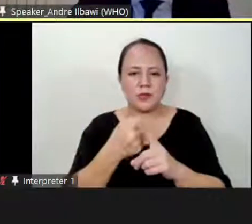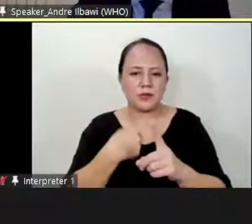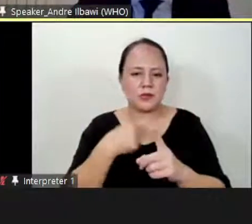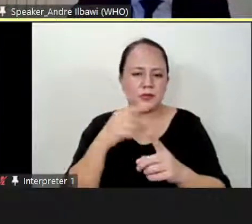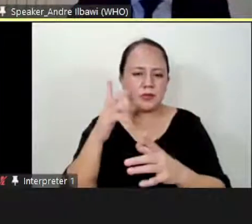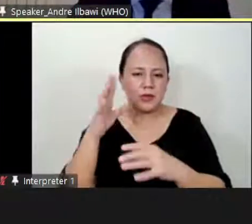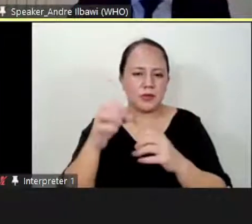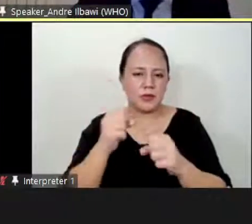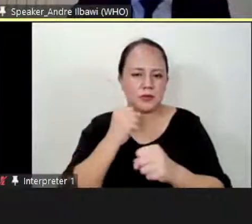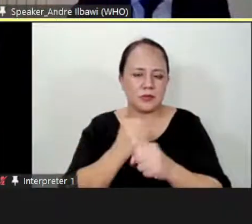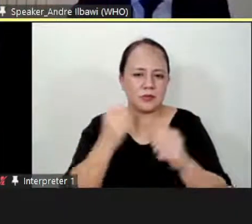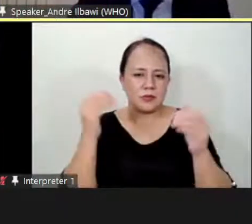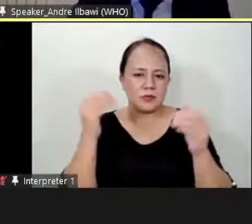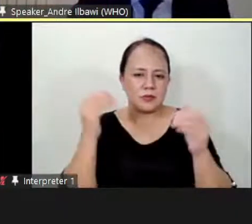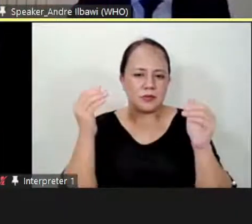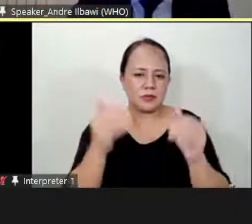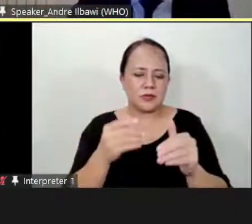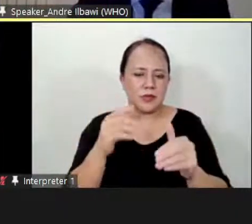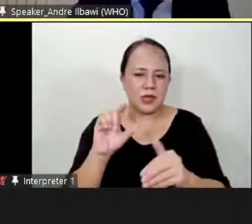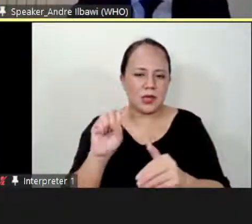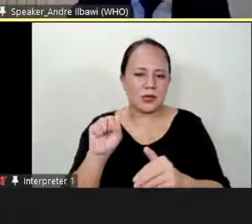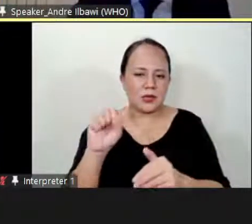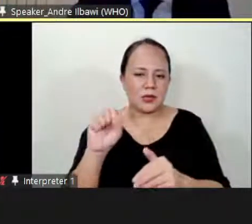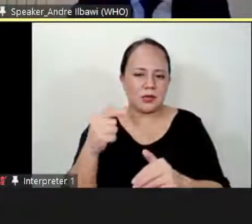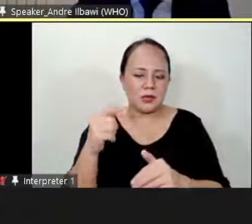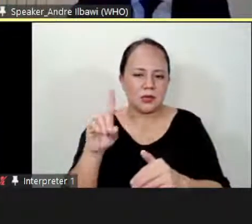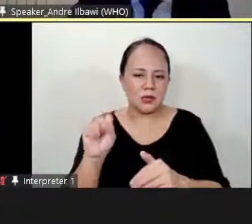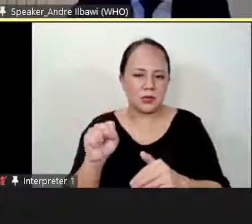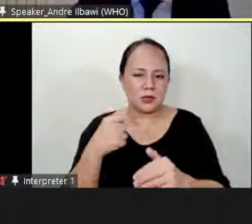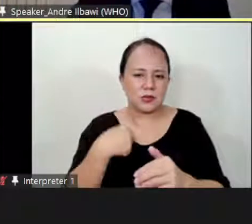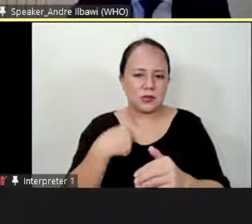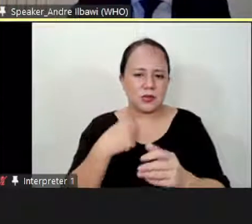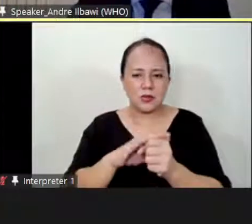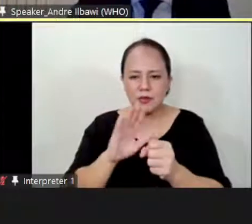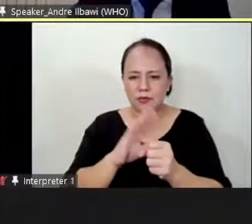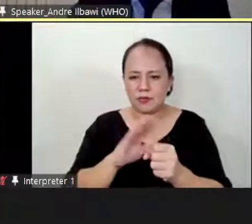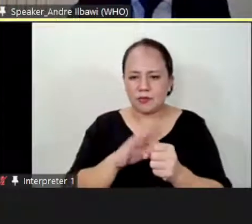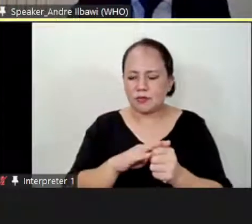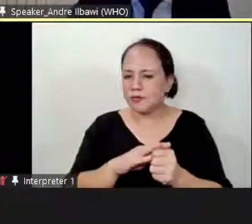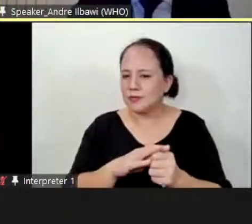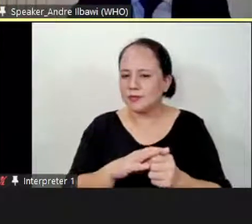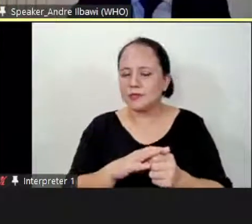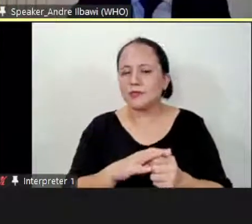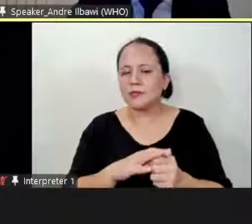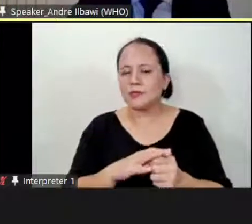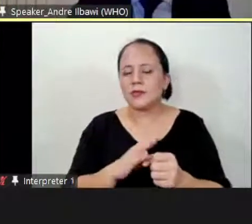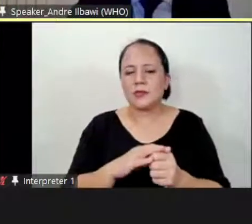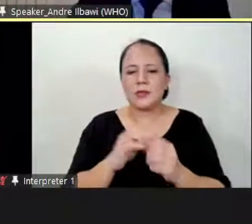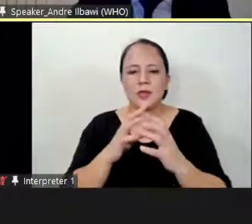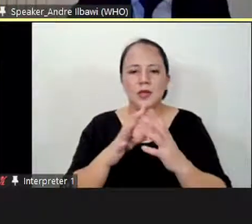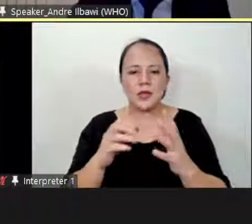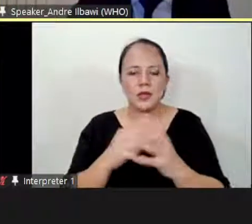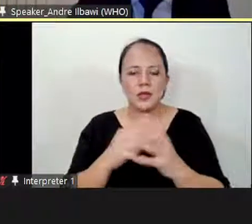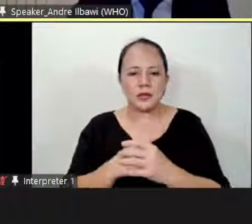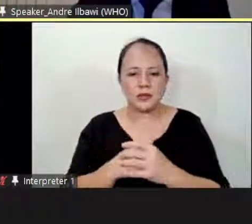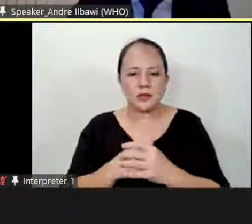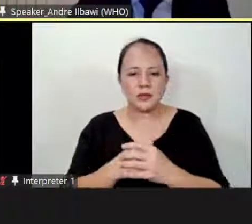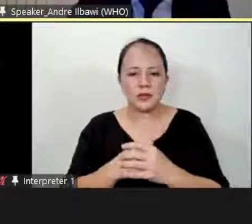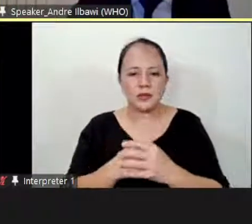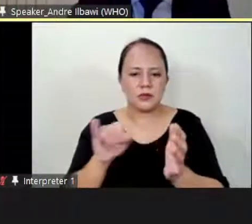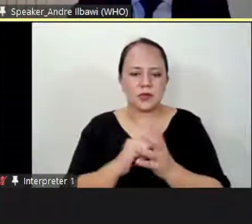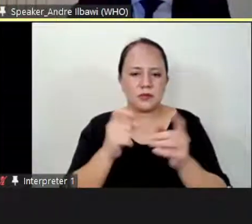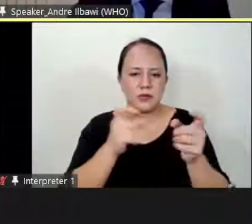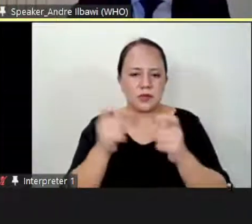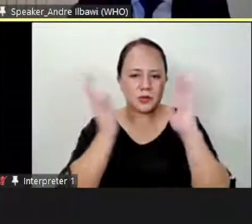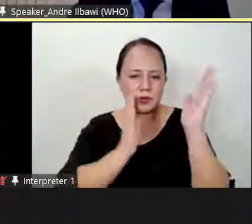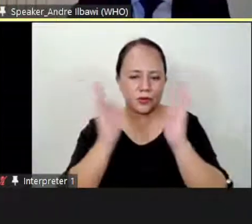us achieve the SDGs, but again, it will not be enough. The second dimension is to invest in management services, to